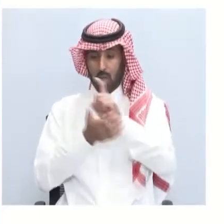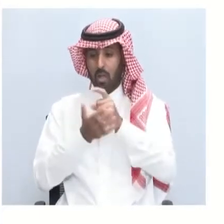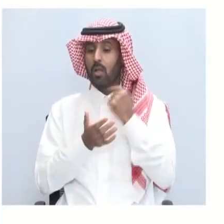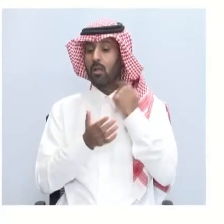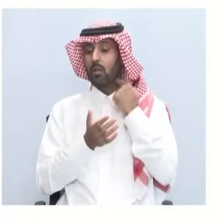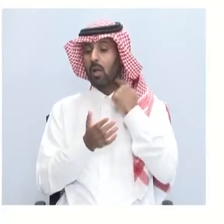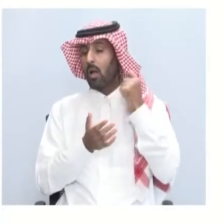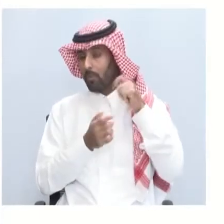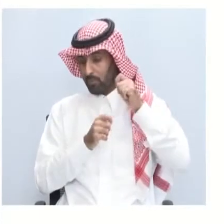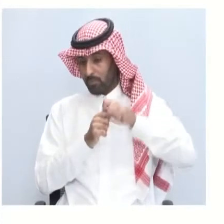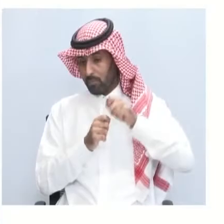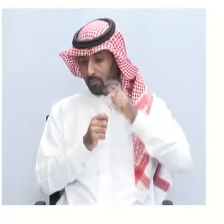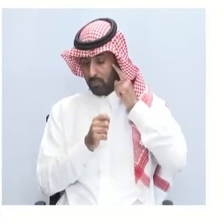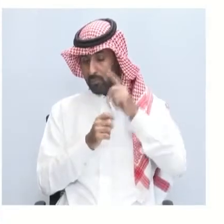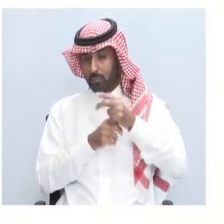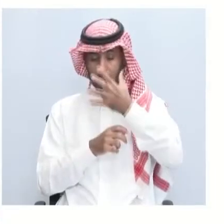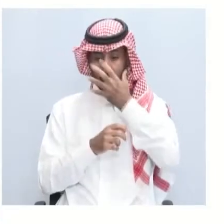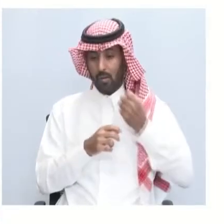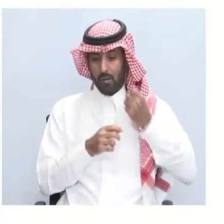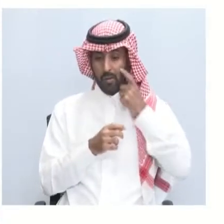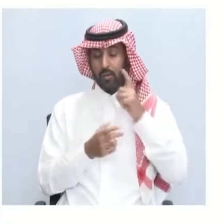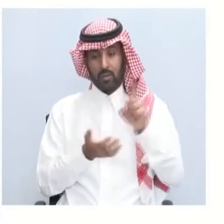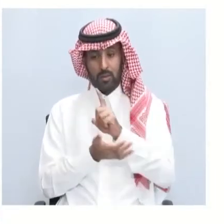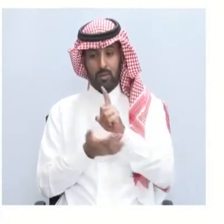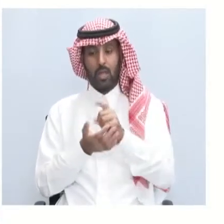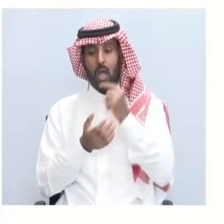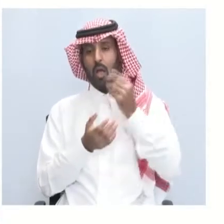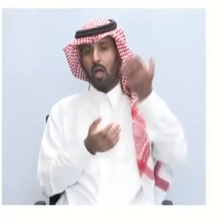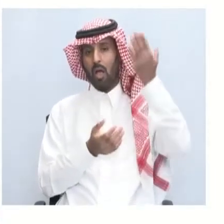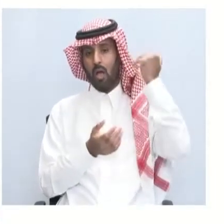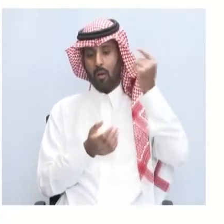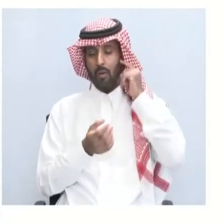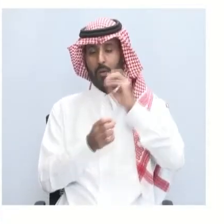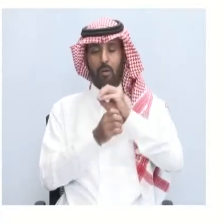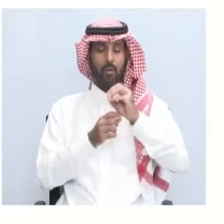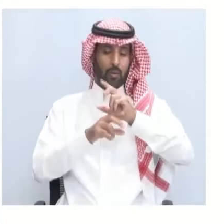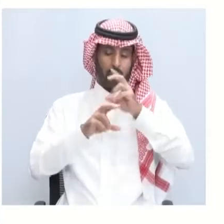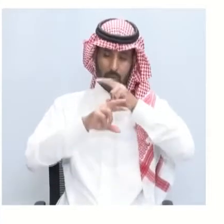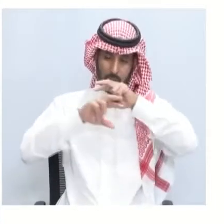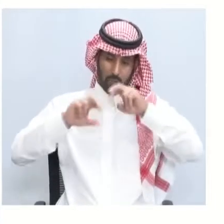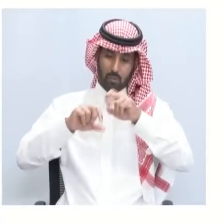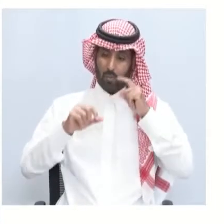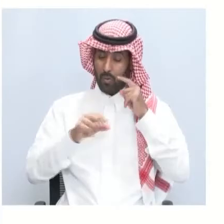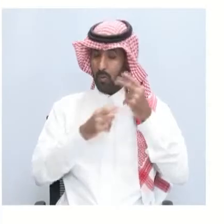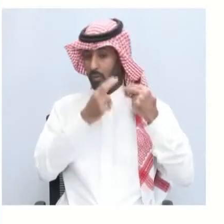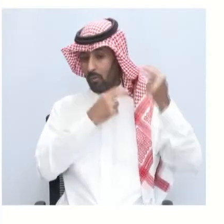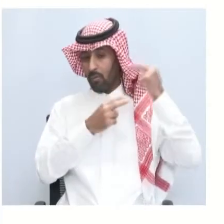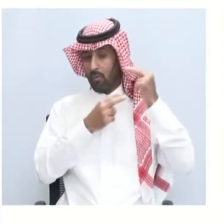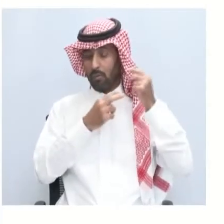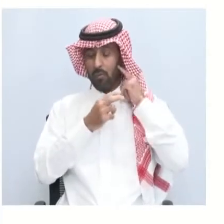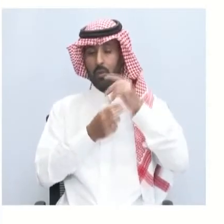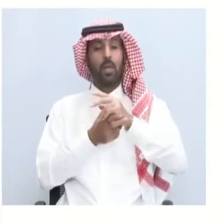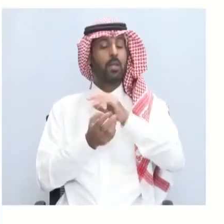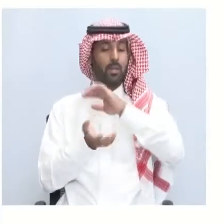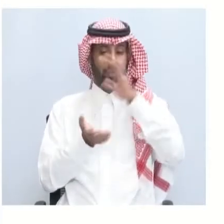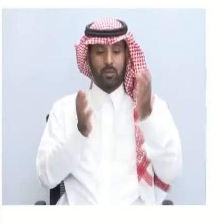and technology, animals and nature, just as I said before, exploration and culture, produced by the National